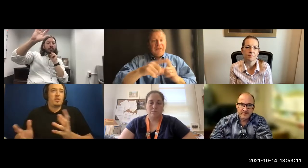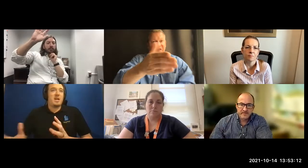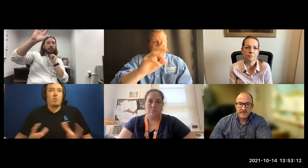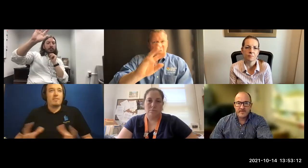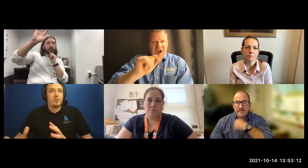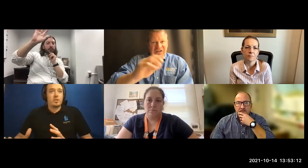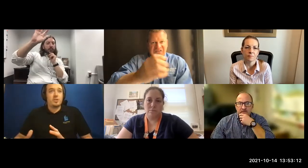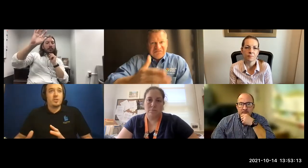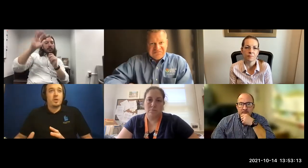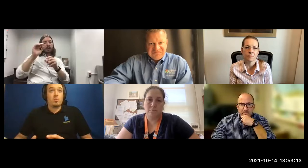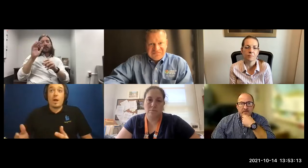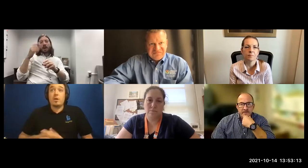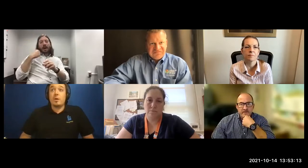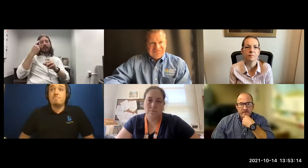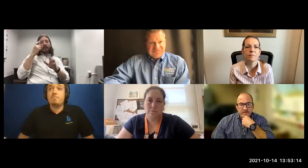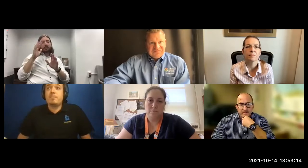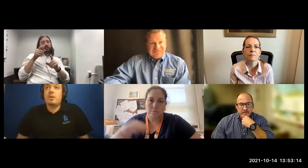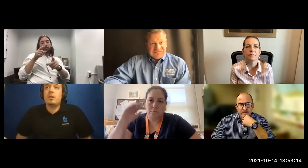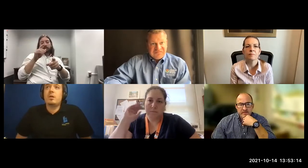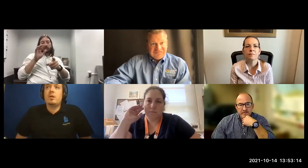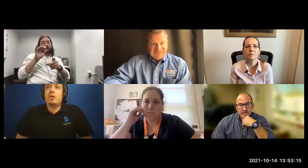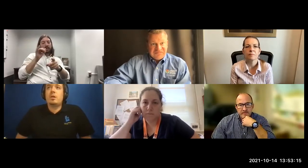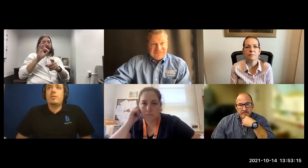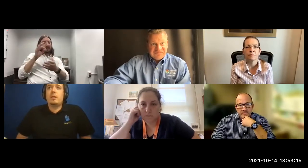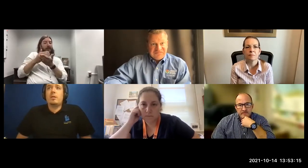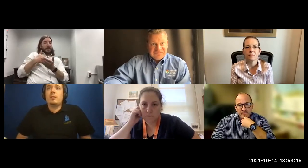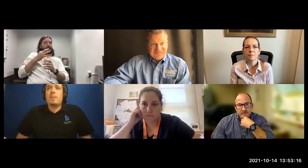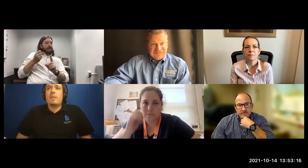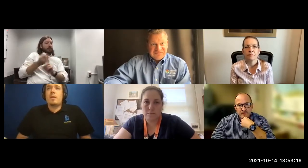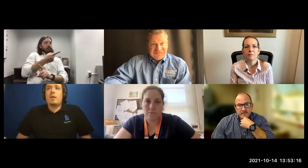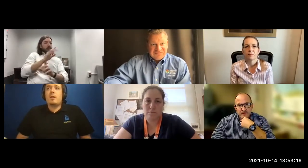So that's how we envision this. Wyatt, go ahead.